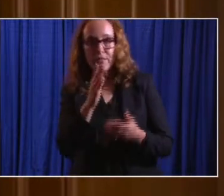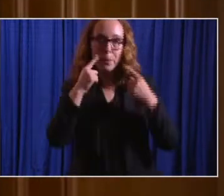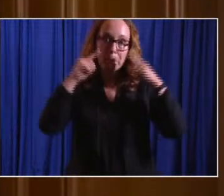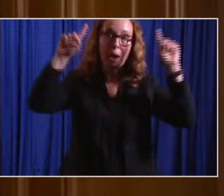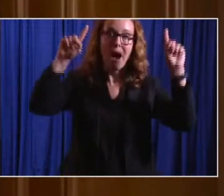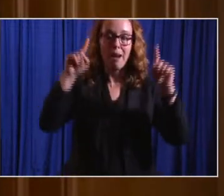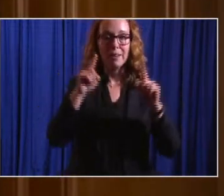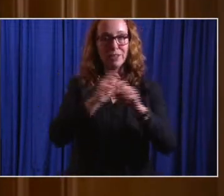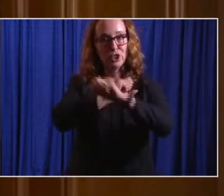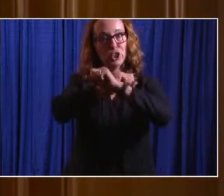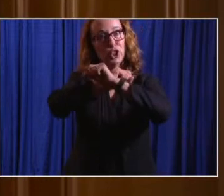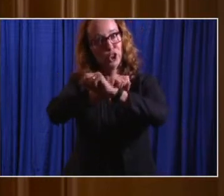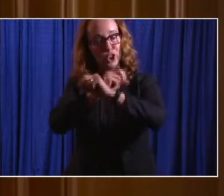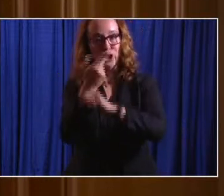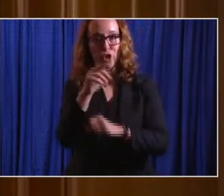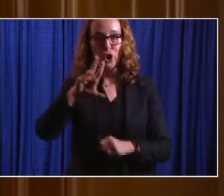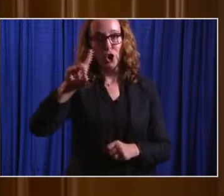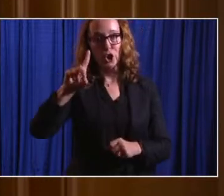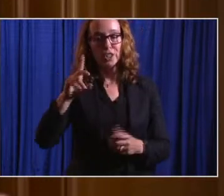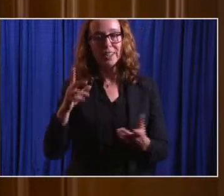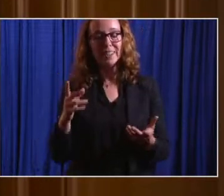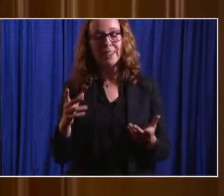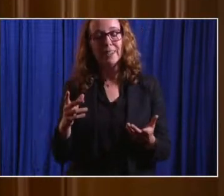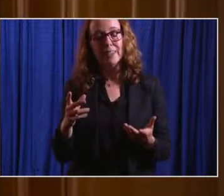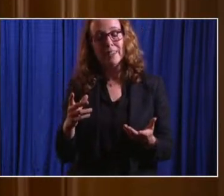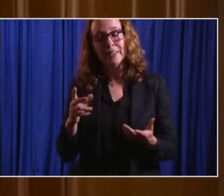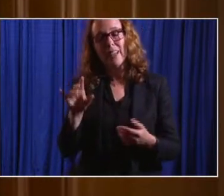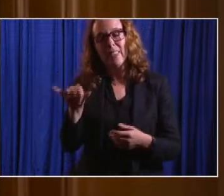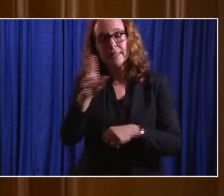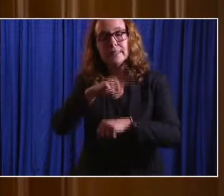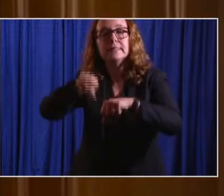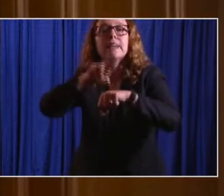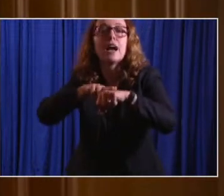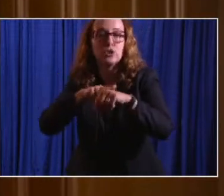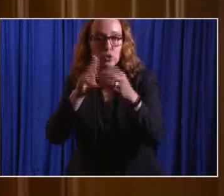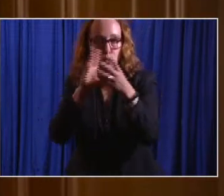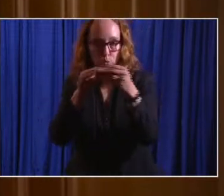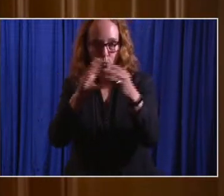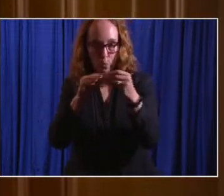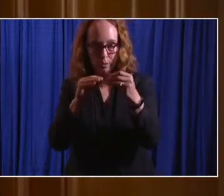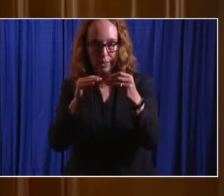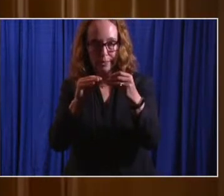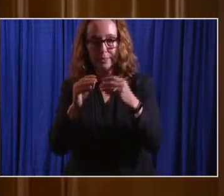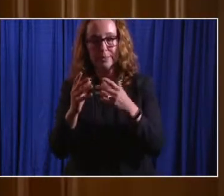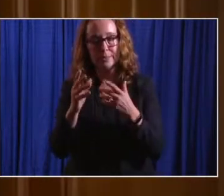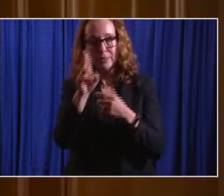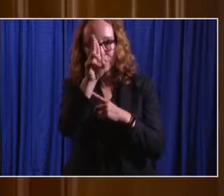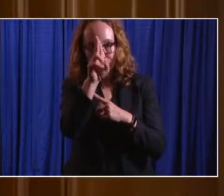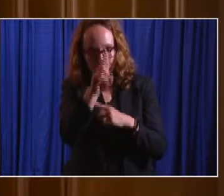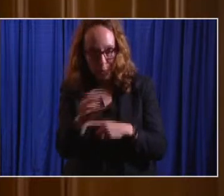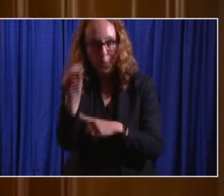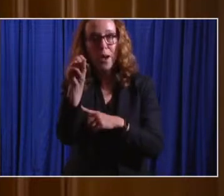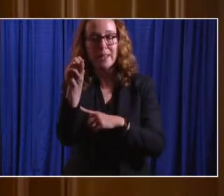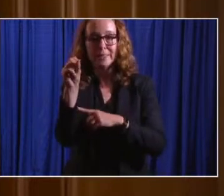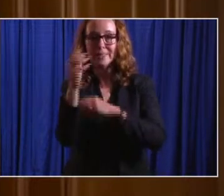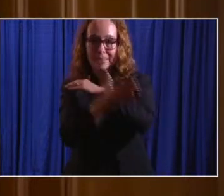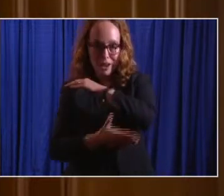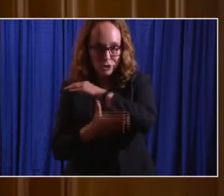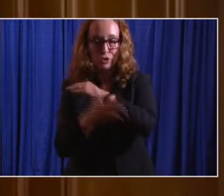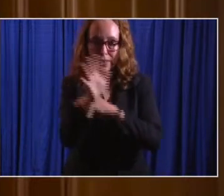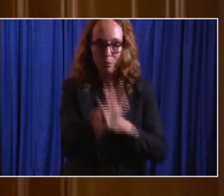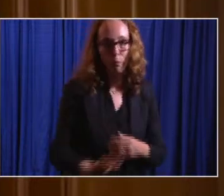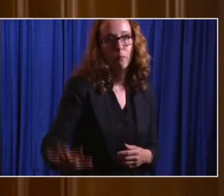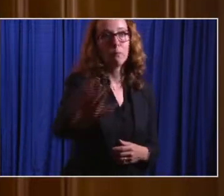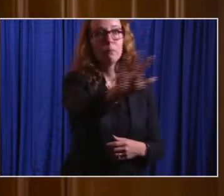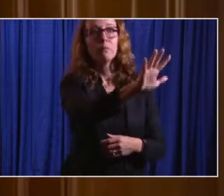summer, those are national stories. They're looking at the whole country. What makes this difficult is we don't know how